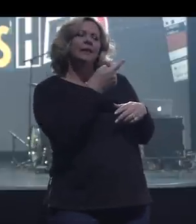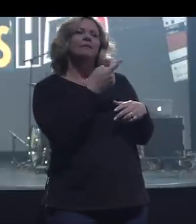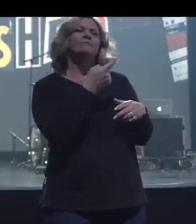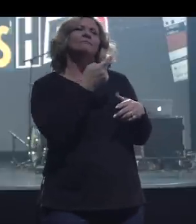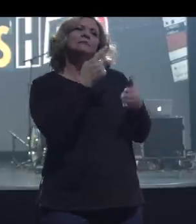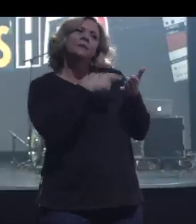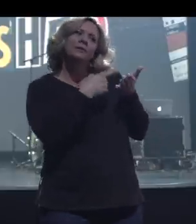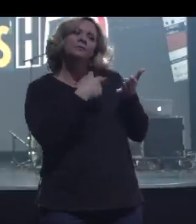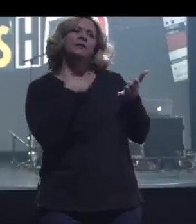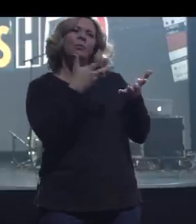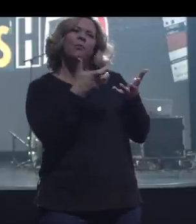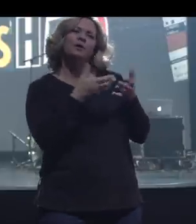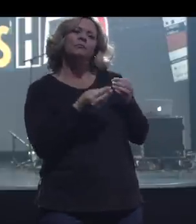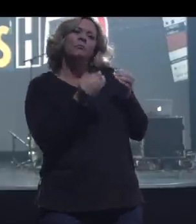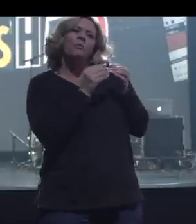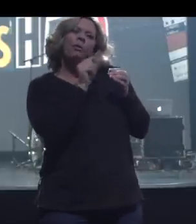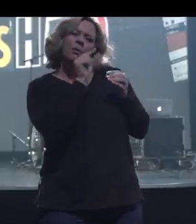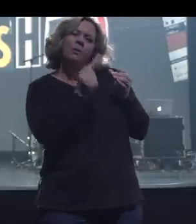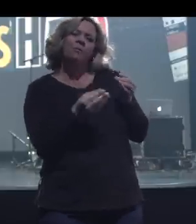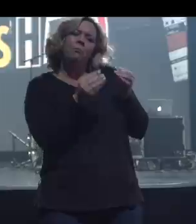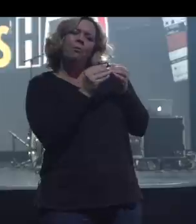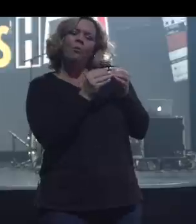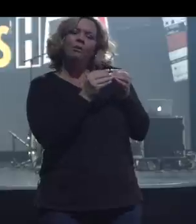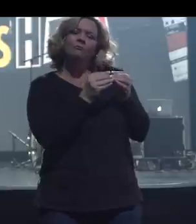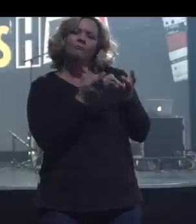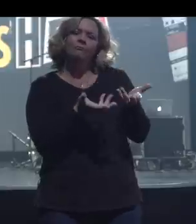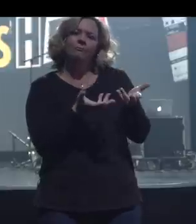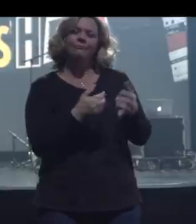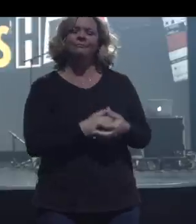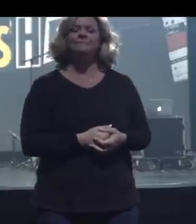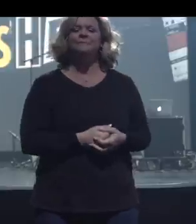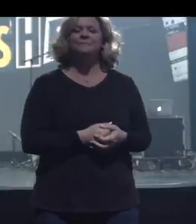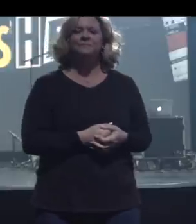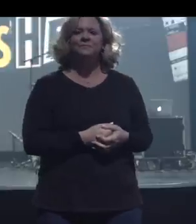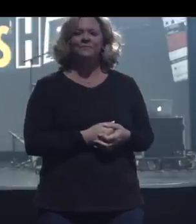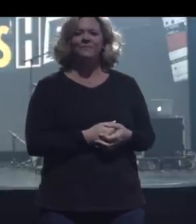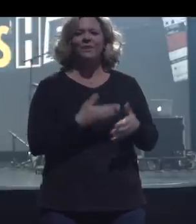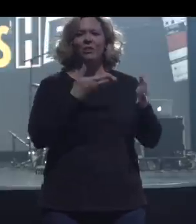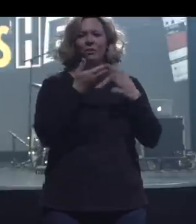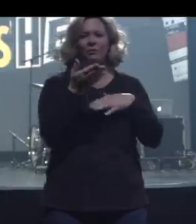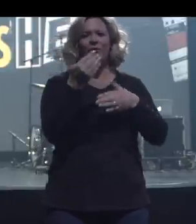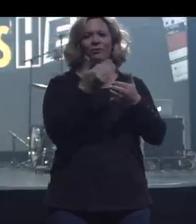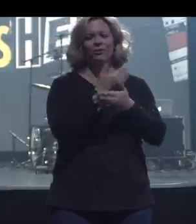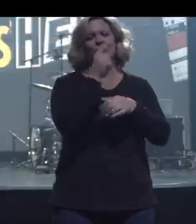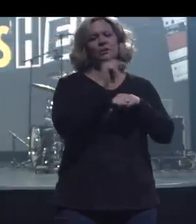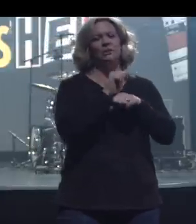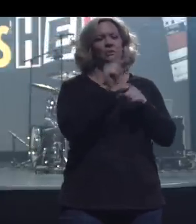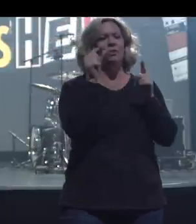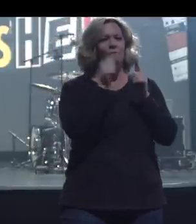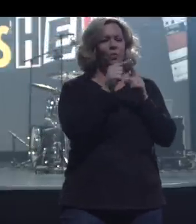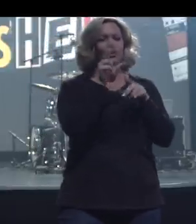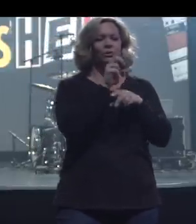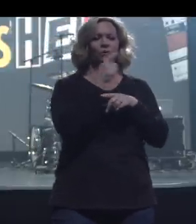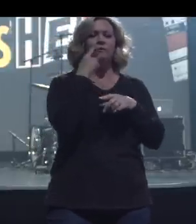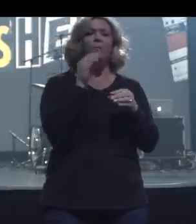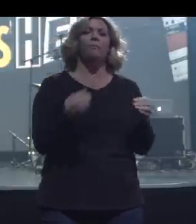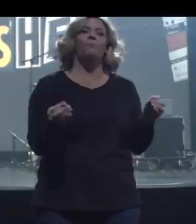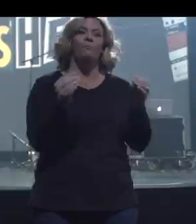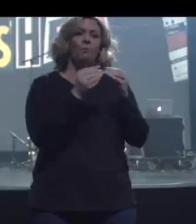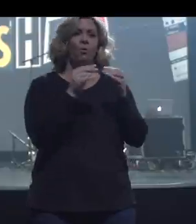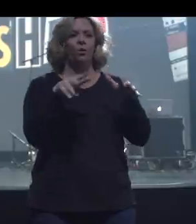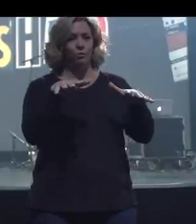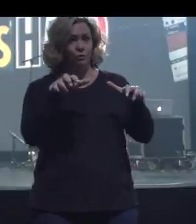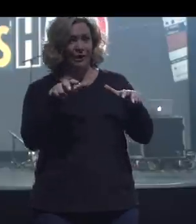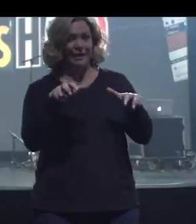more, just a little more. What's interesting is that all throughout the New Testament, the word used for